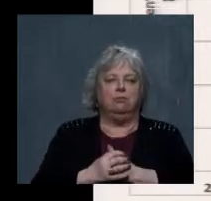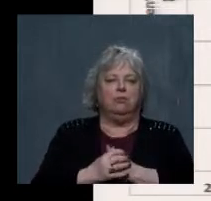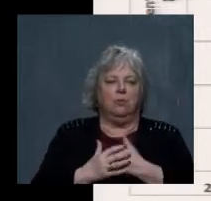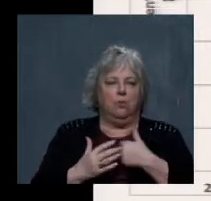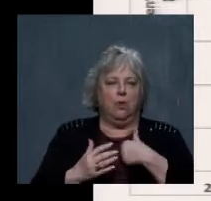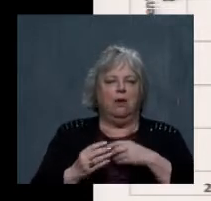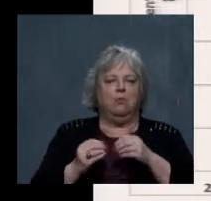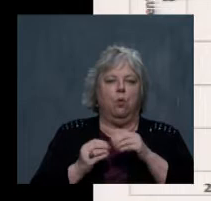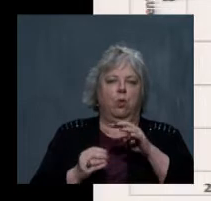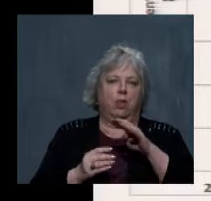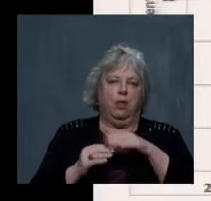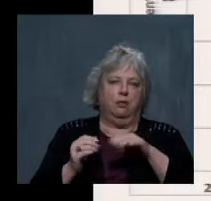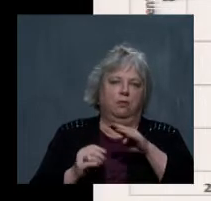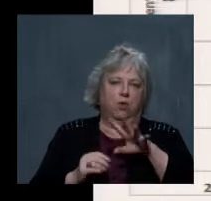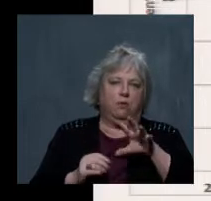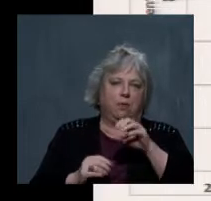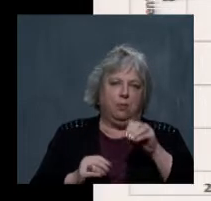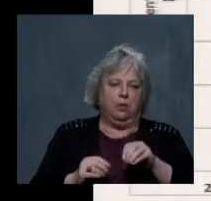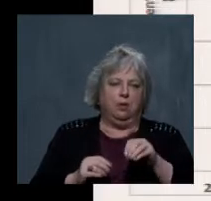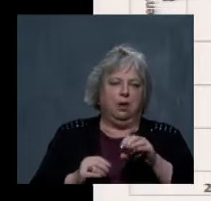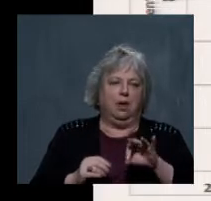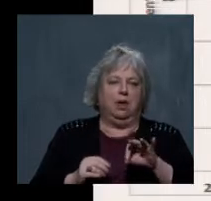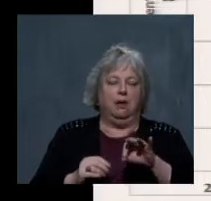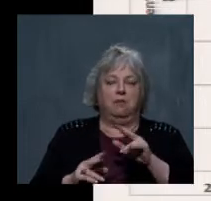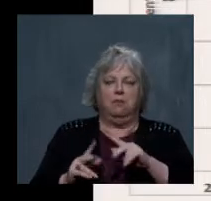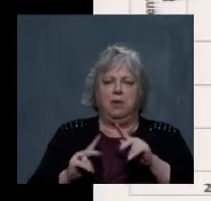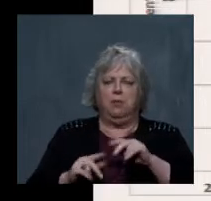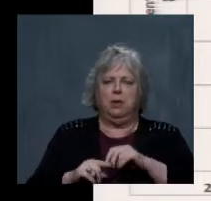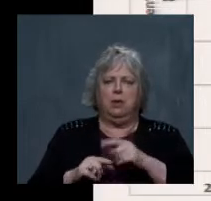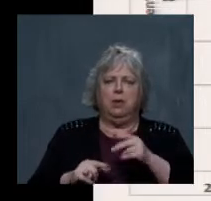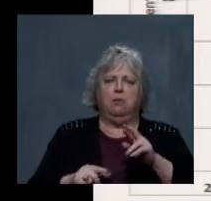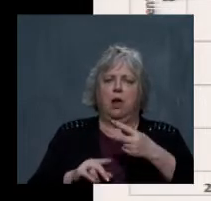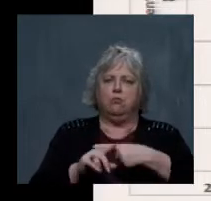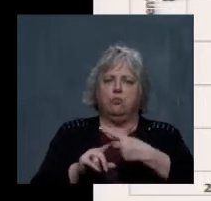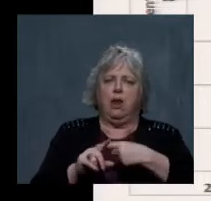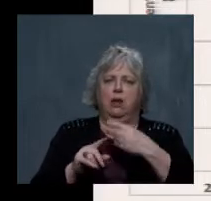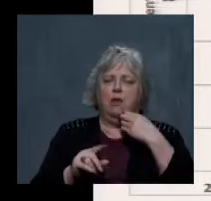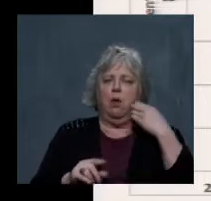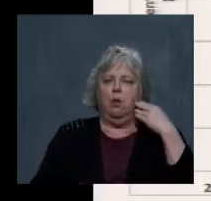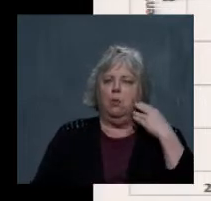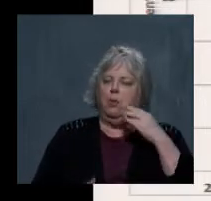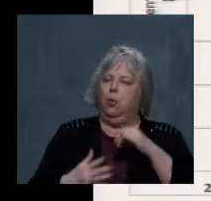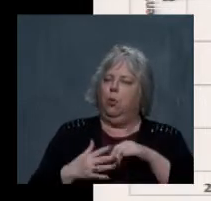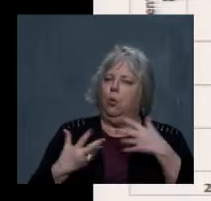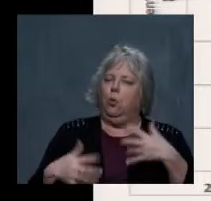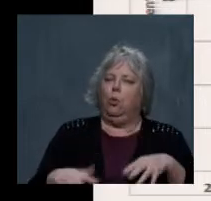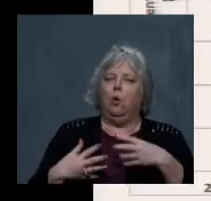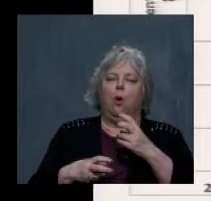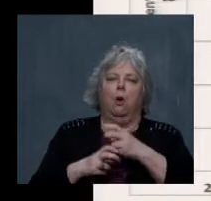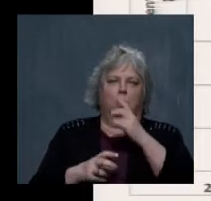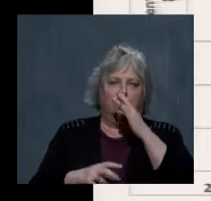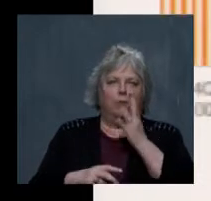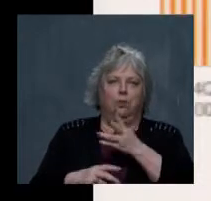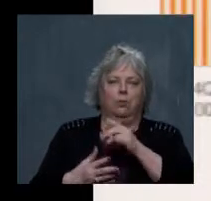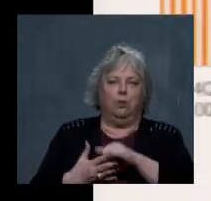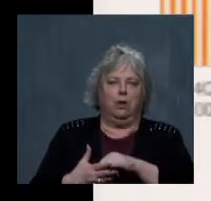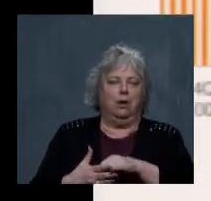We have more than 45% of households in Little Rock are renters. So that's hard to disregard that. Next